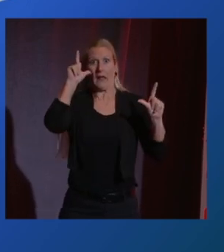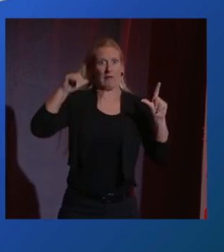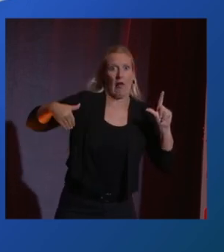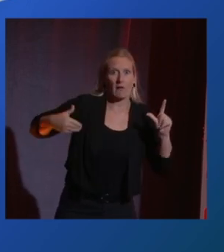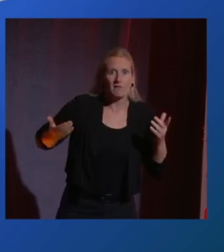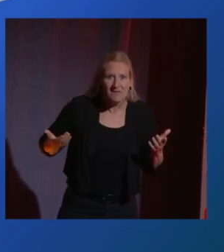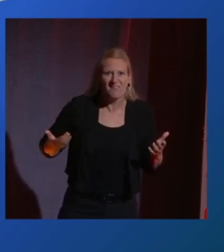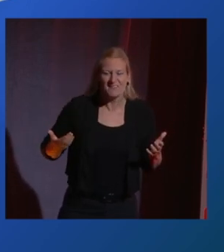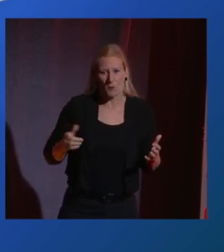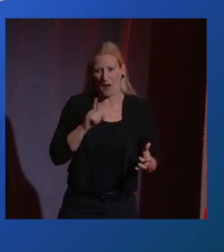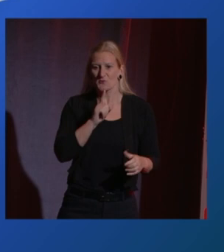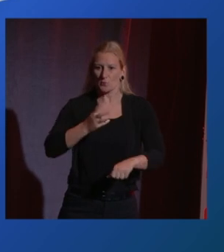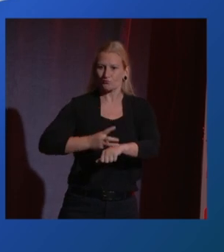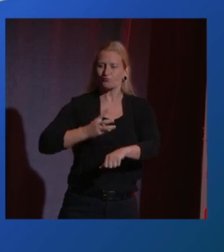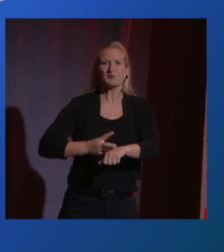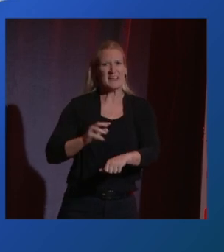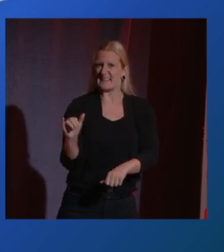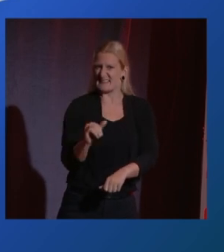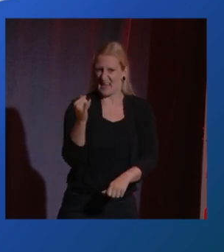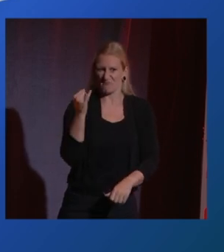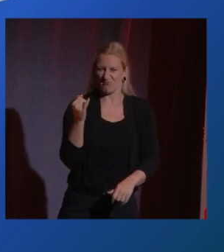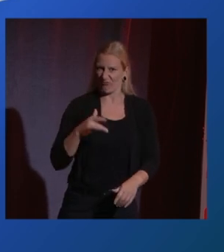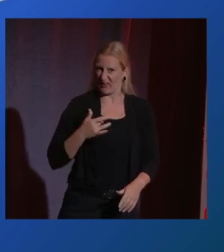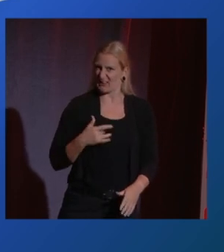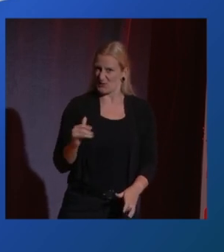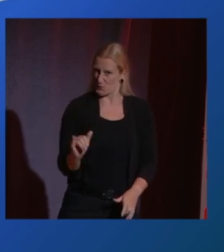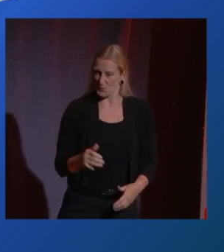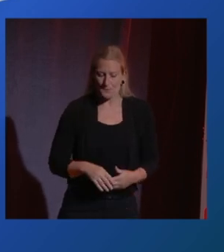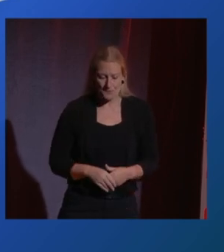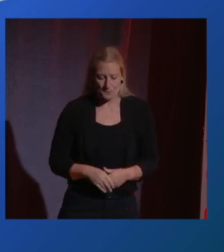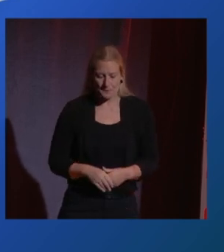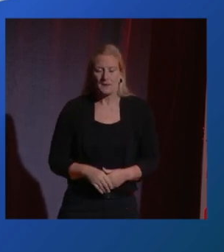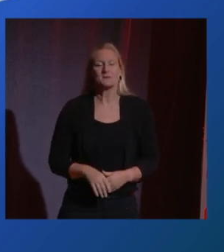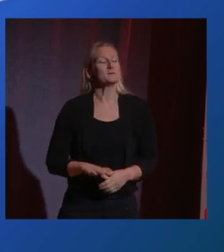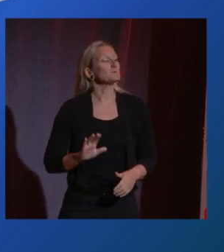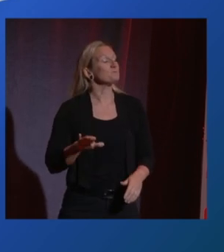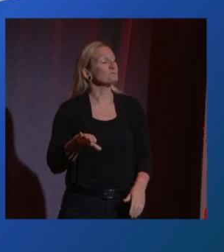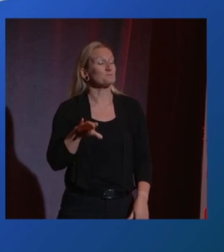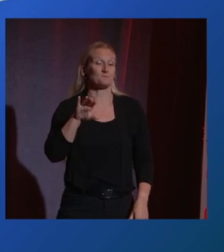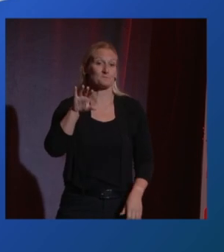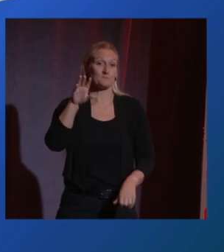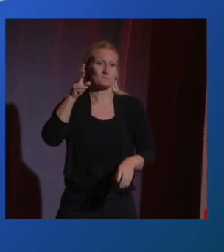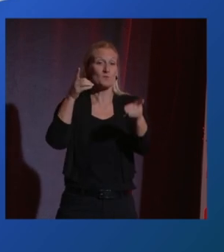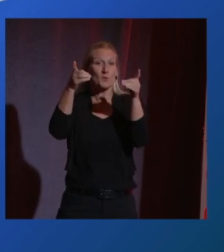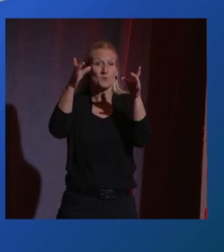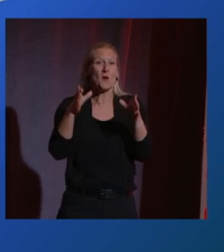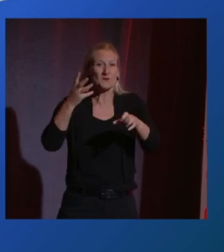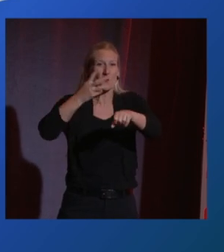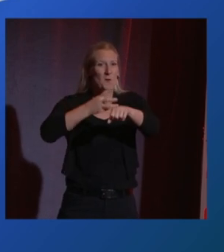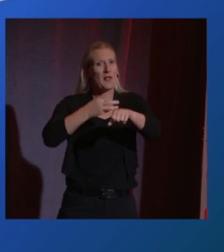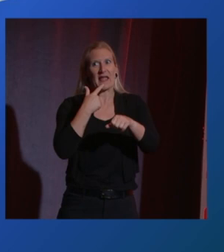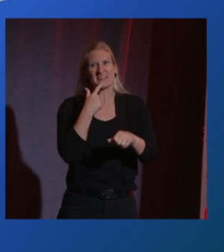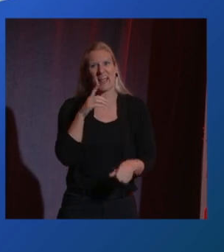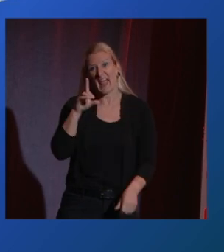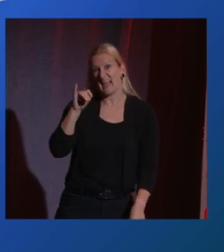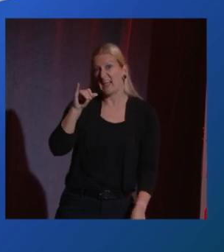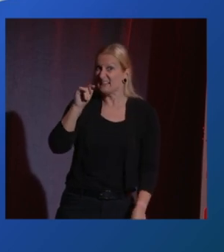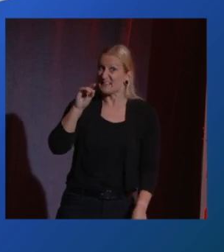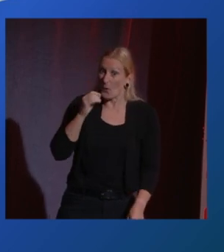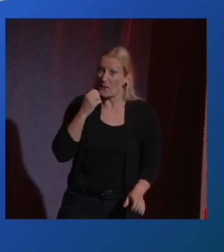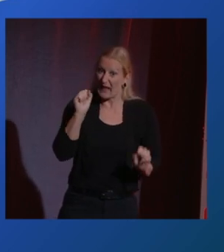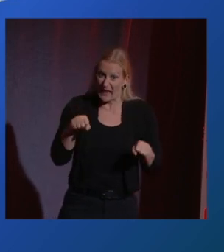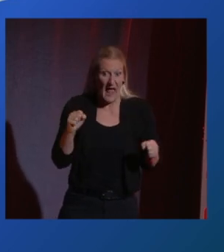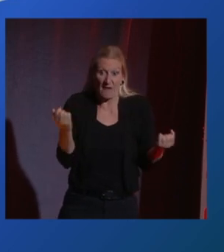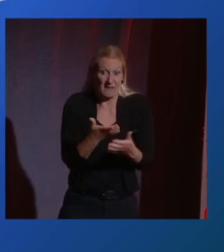U Notions and Ambitions I could say ditto do so many things that have already been said I could also say the